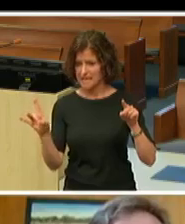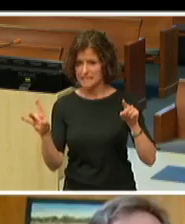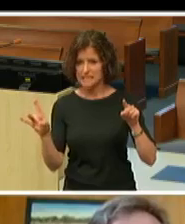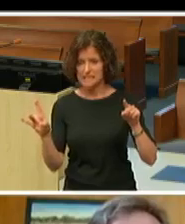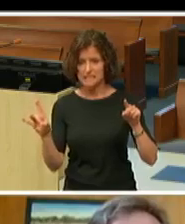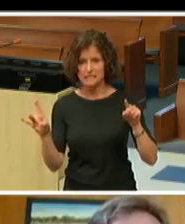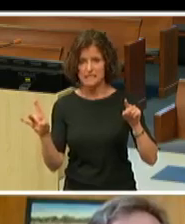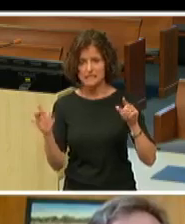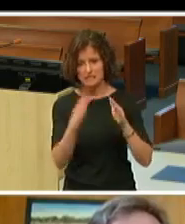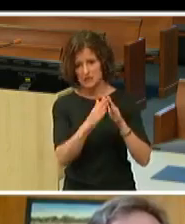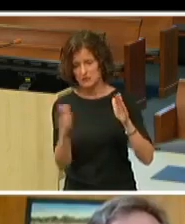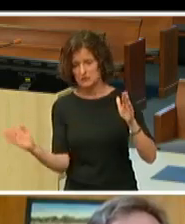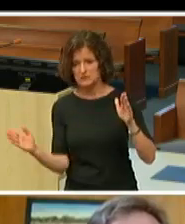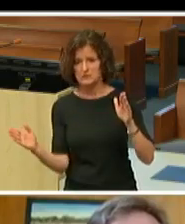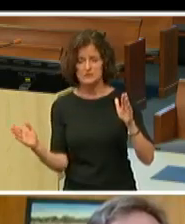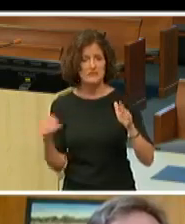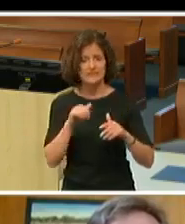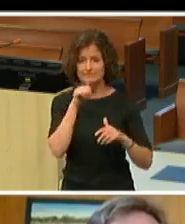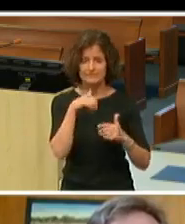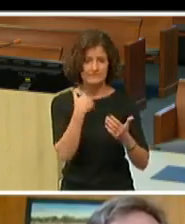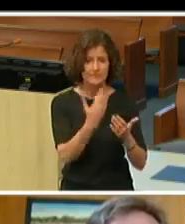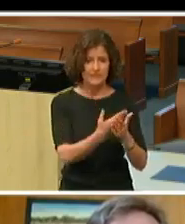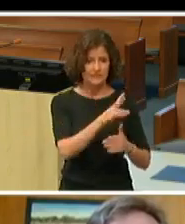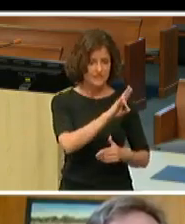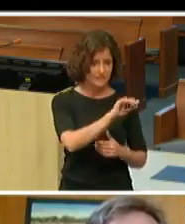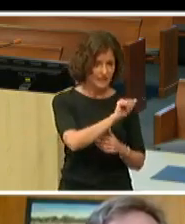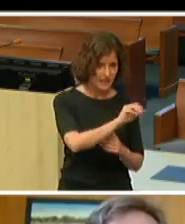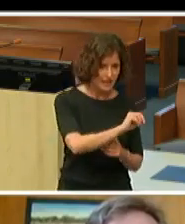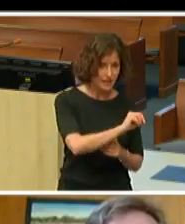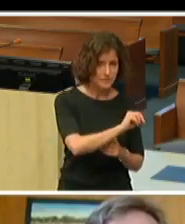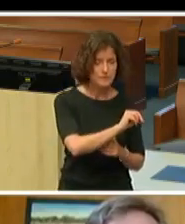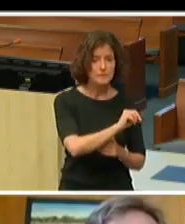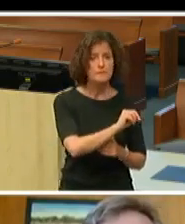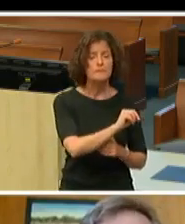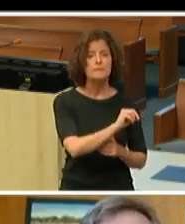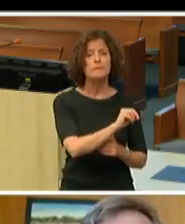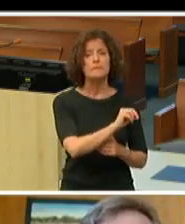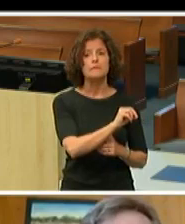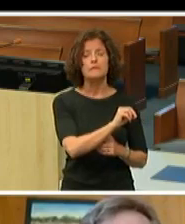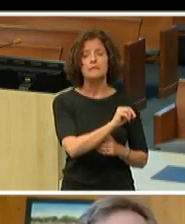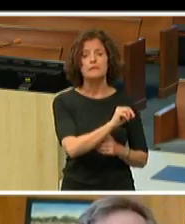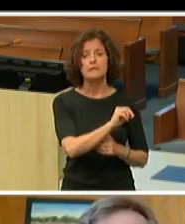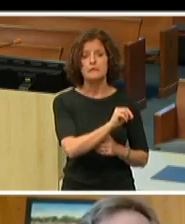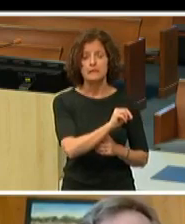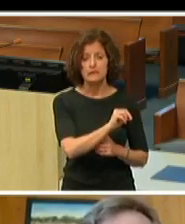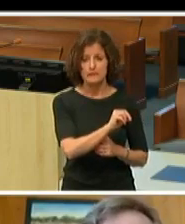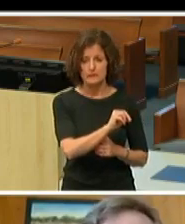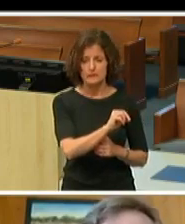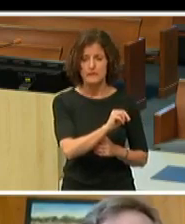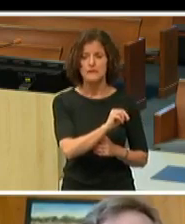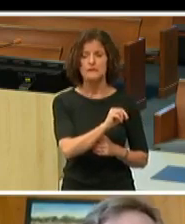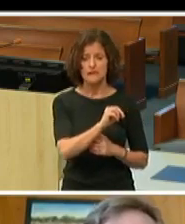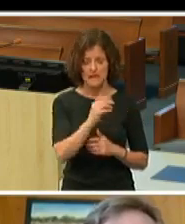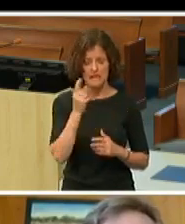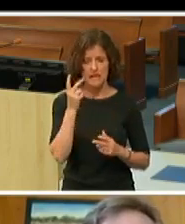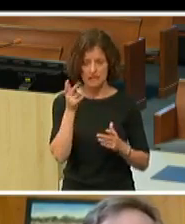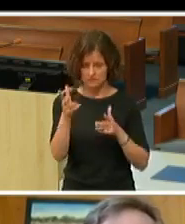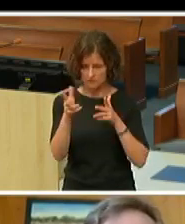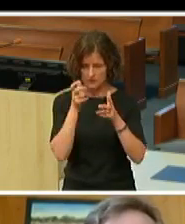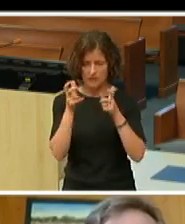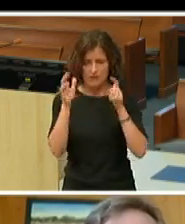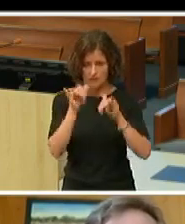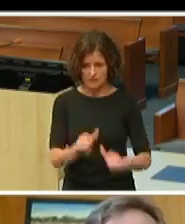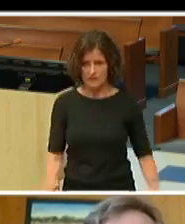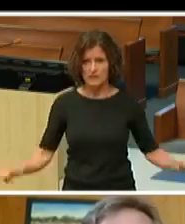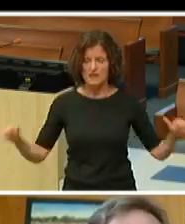of you. I wasn't out there at 7 o'clock in the morning with the seniors. When I anecdotally, I heard over and over and over and